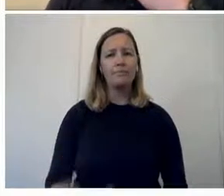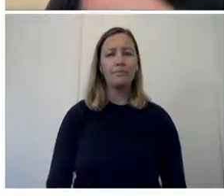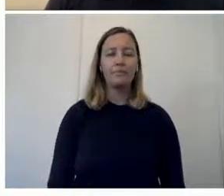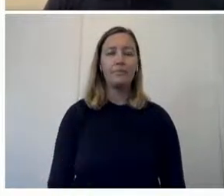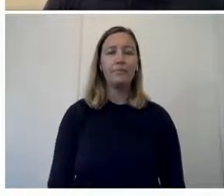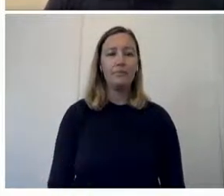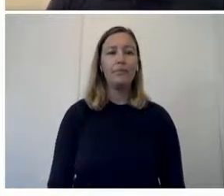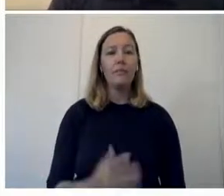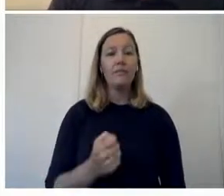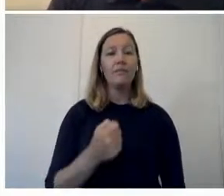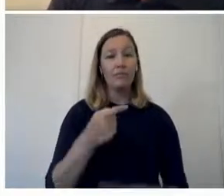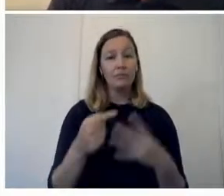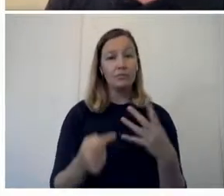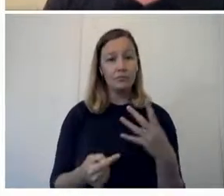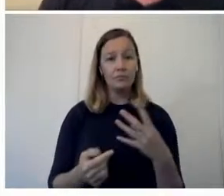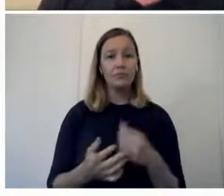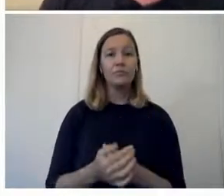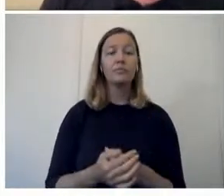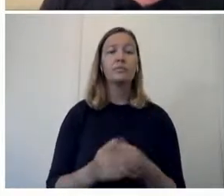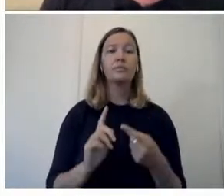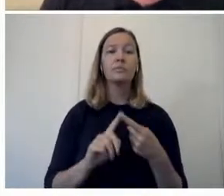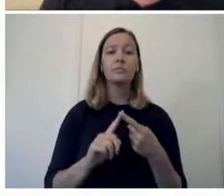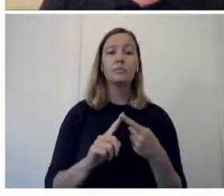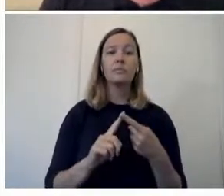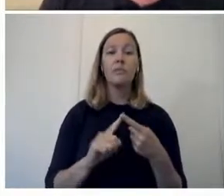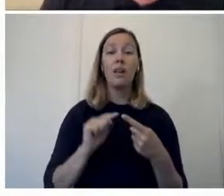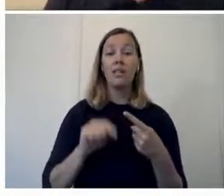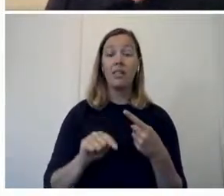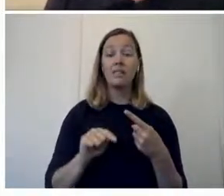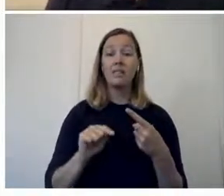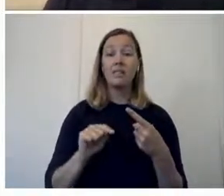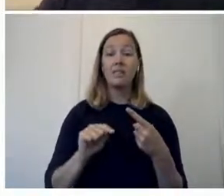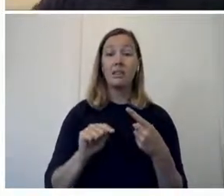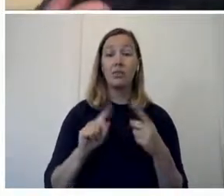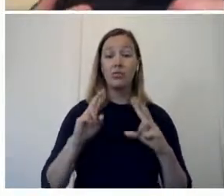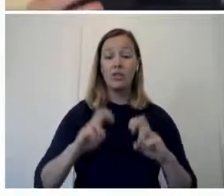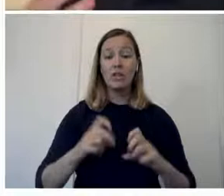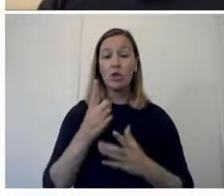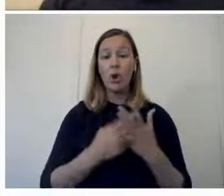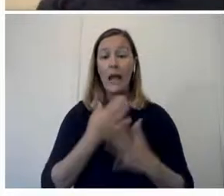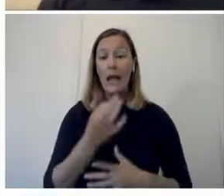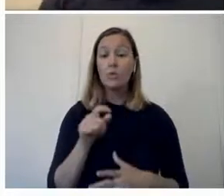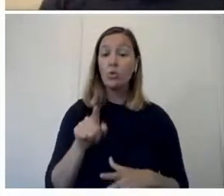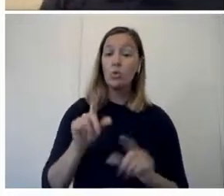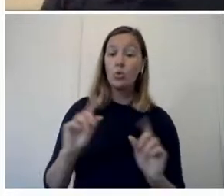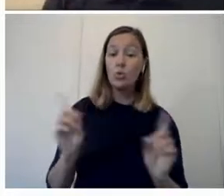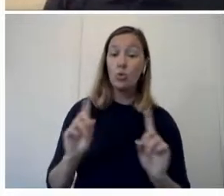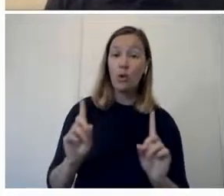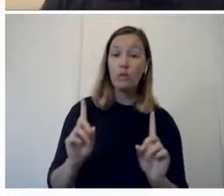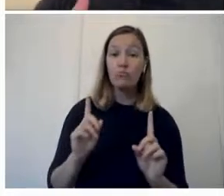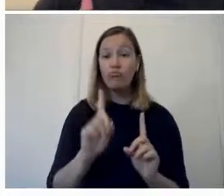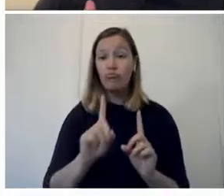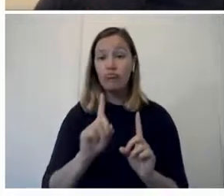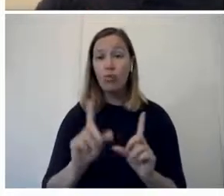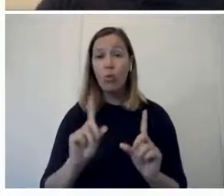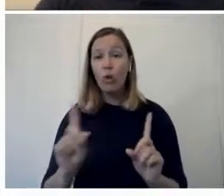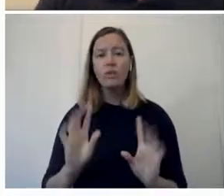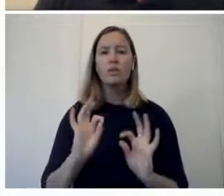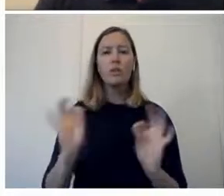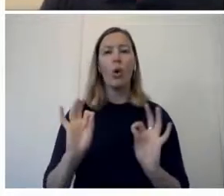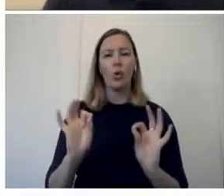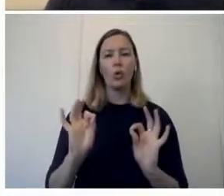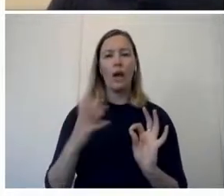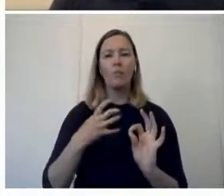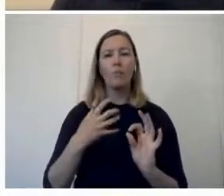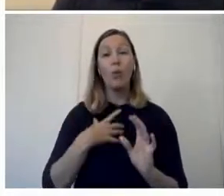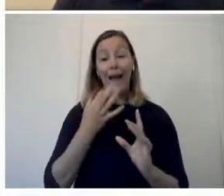it. Firstly, that it doesn't just ask people, what do you do, your current attendance? We do ask that, but that's